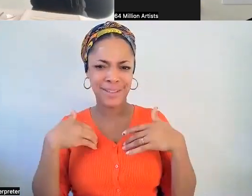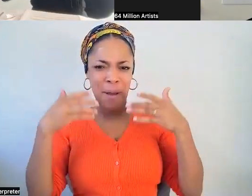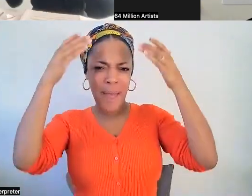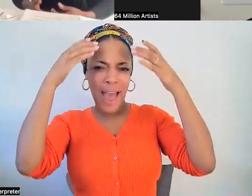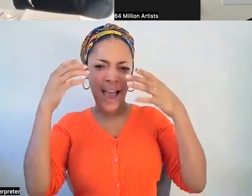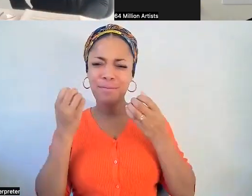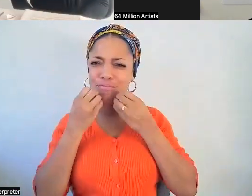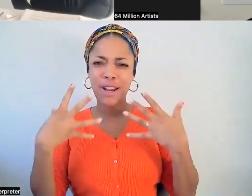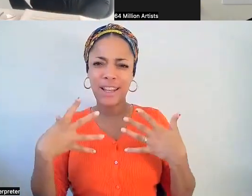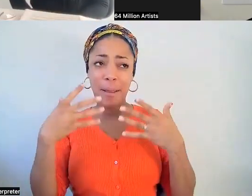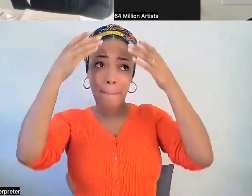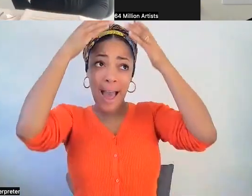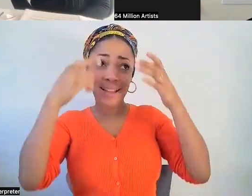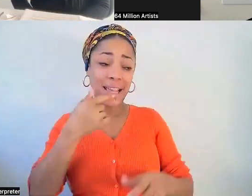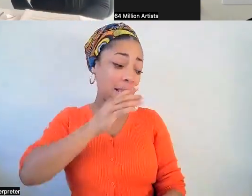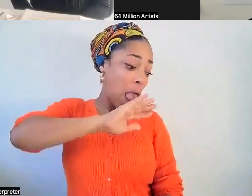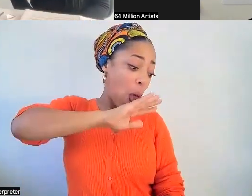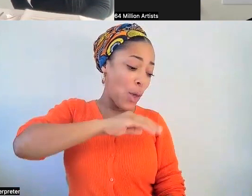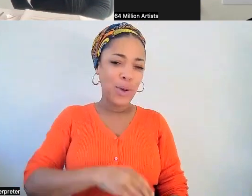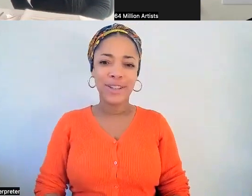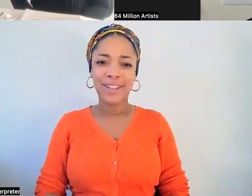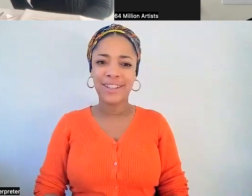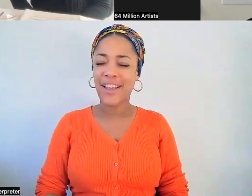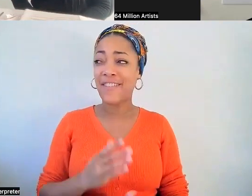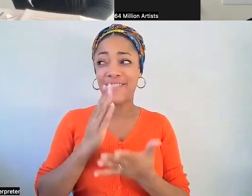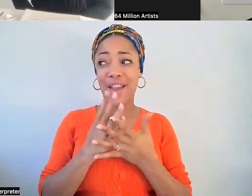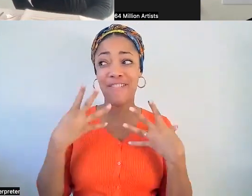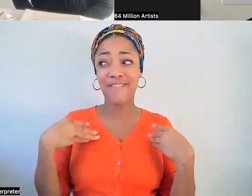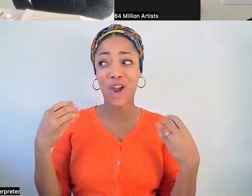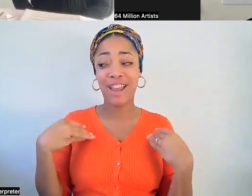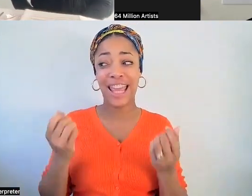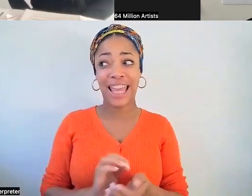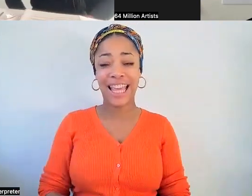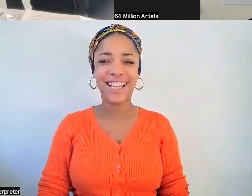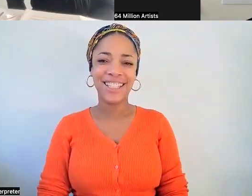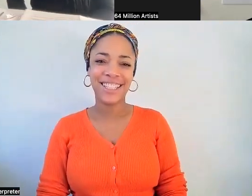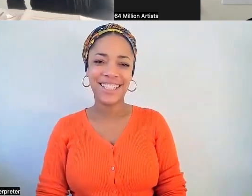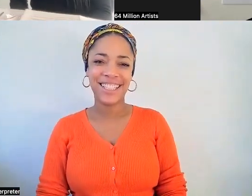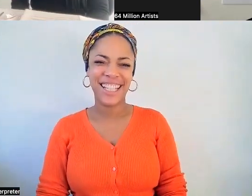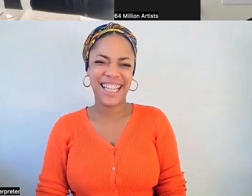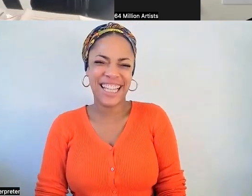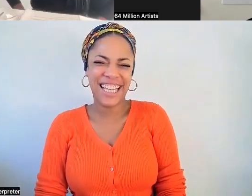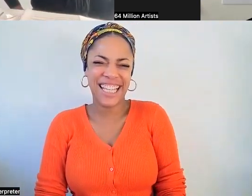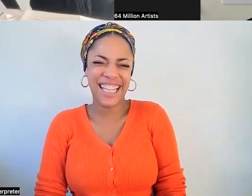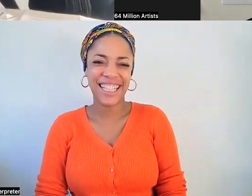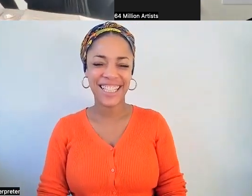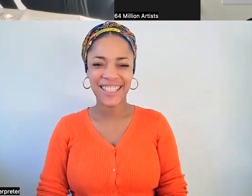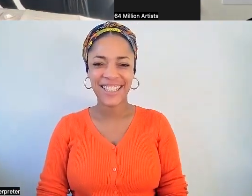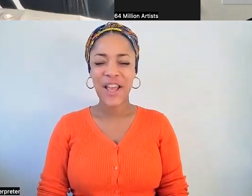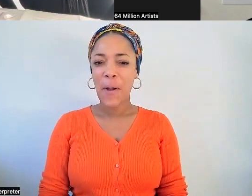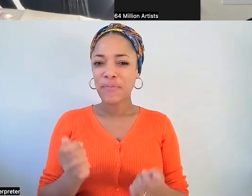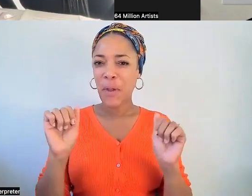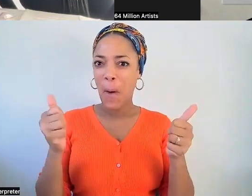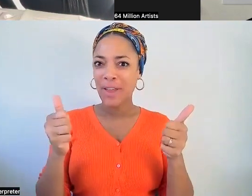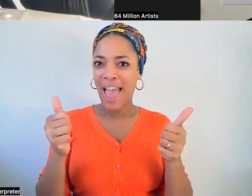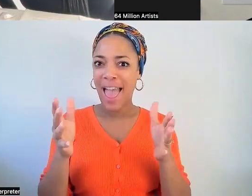said hello as well. I don't think anyone's heard that. Good. It's very furry. Thank you. Yeah. Okay.